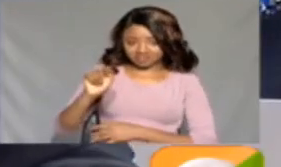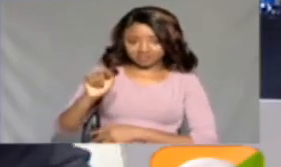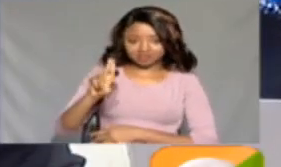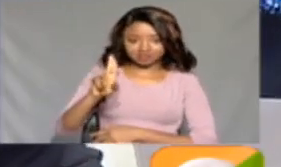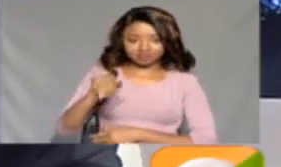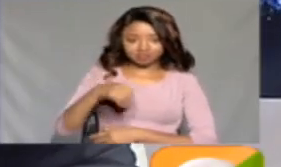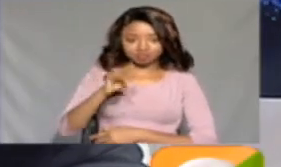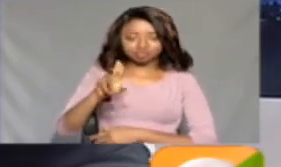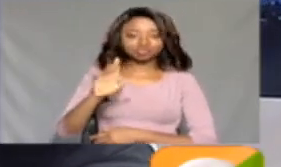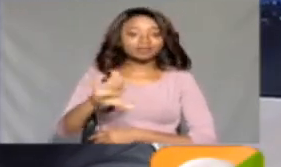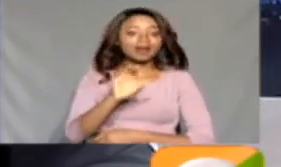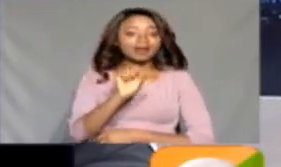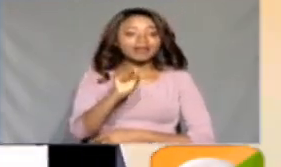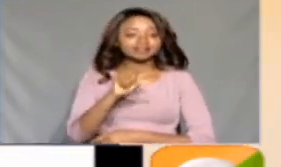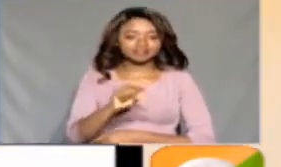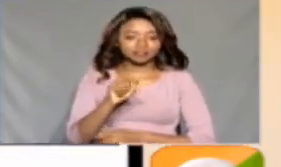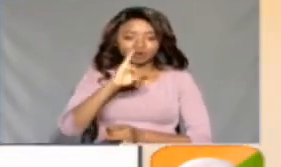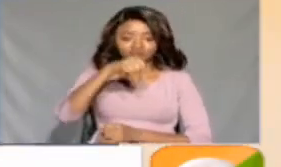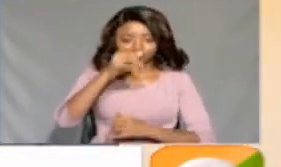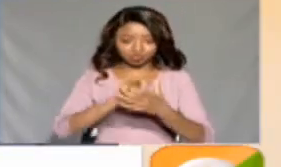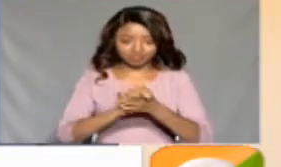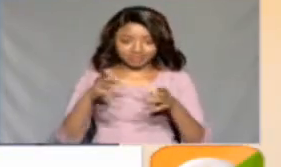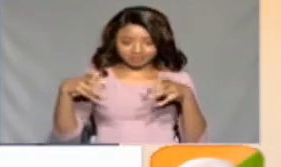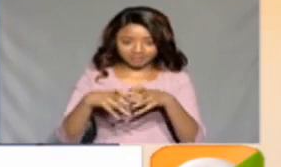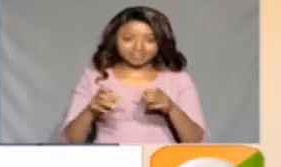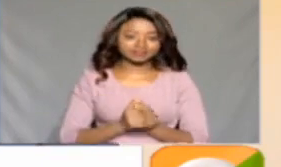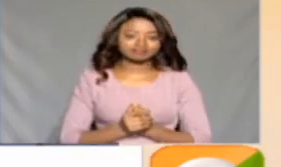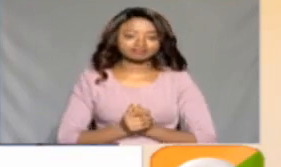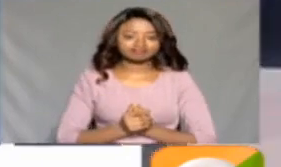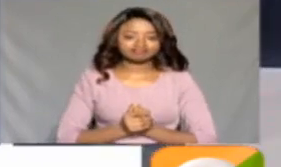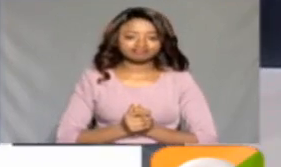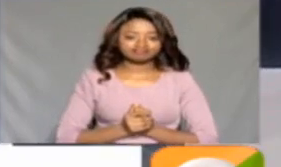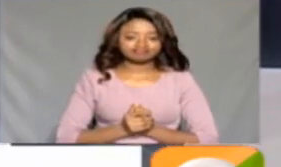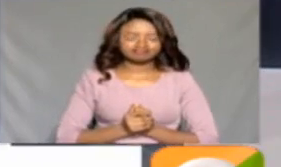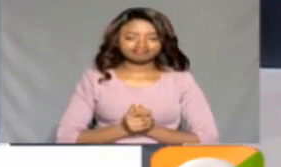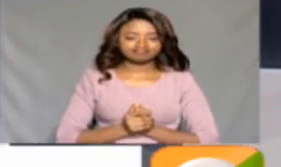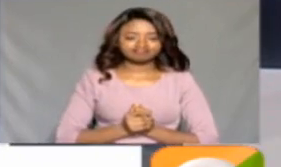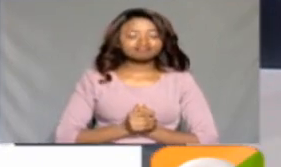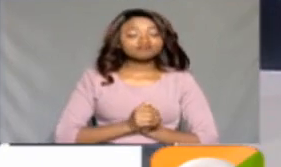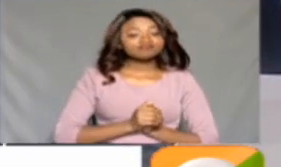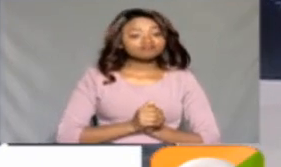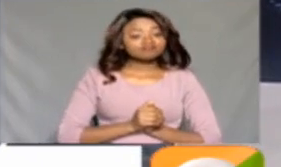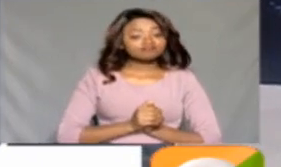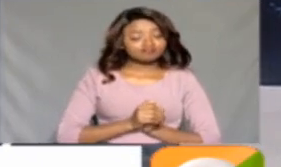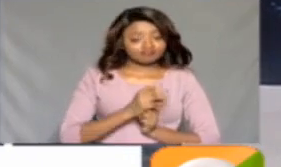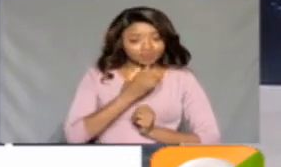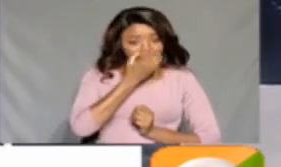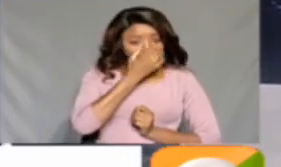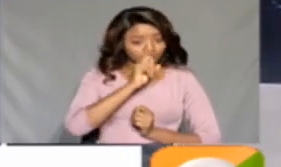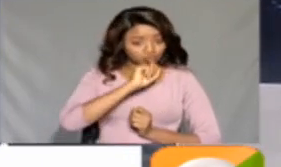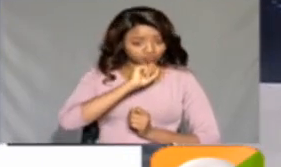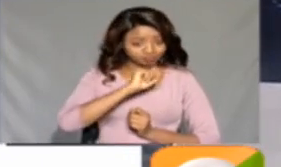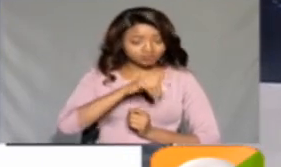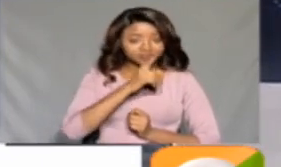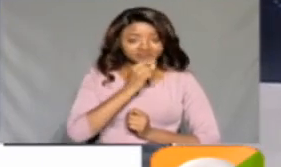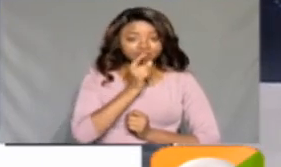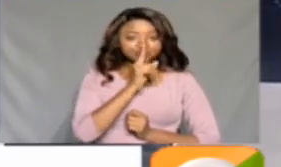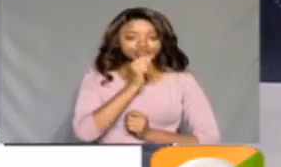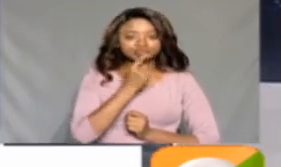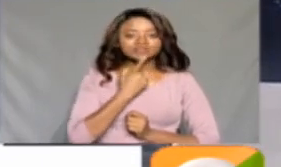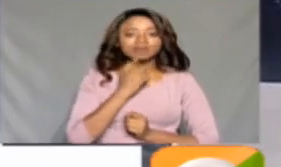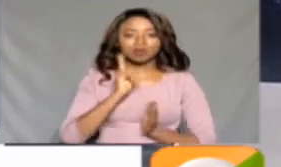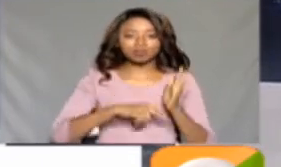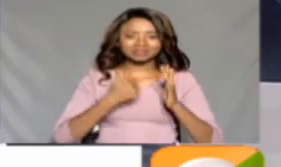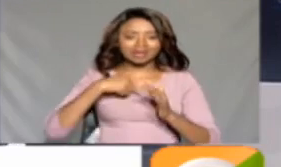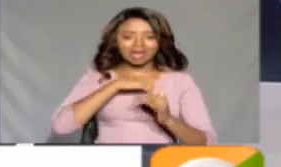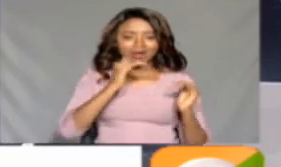Party is our guest. On 14th July 2019, Honorable Tuju, the deputy president tweeted, I'll quote him when he said, so our democracy